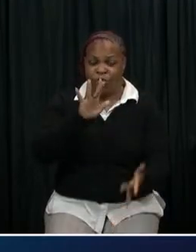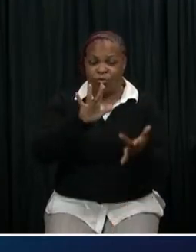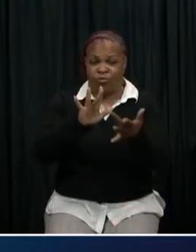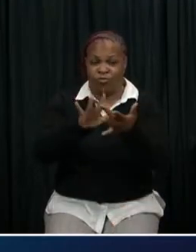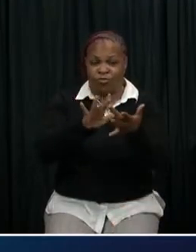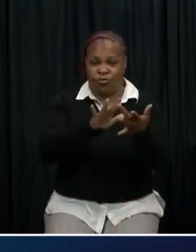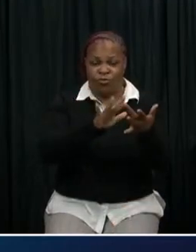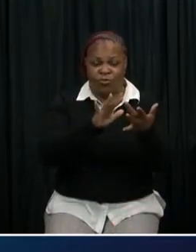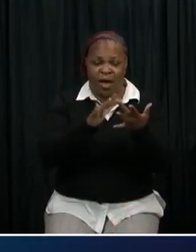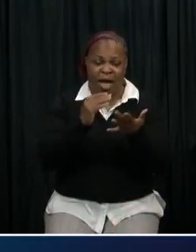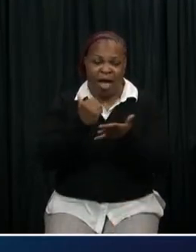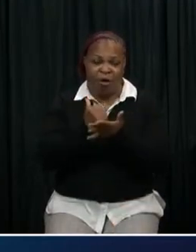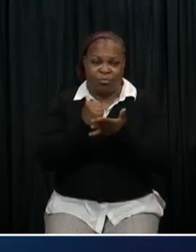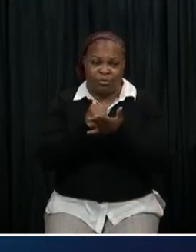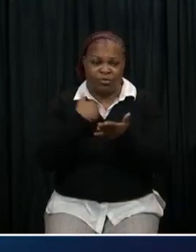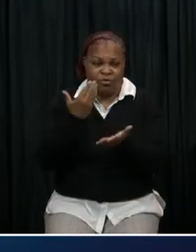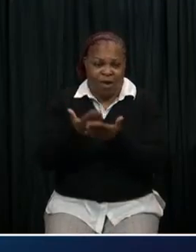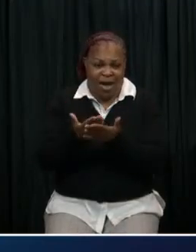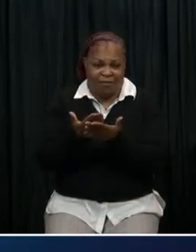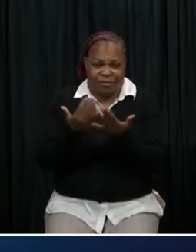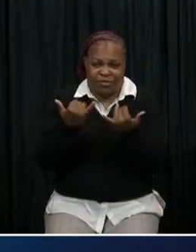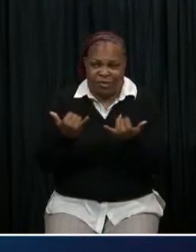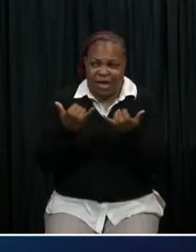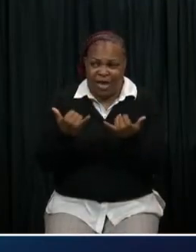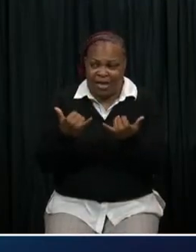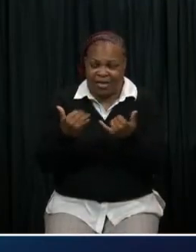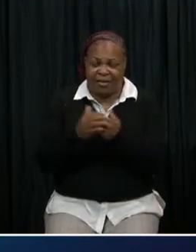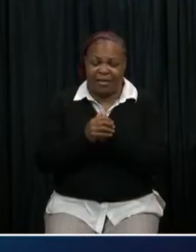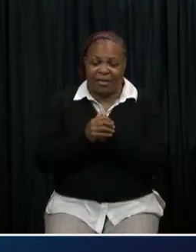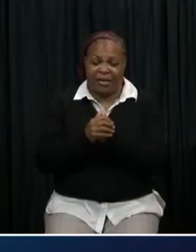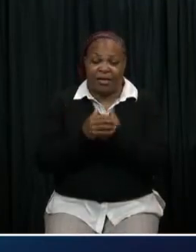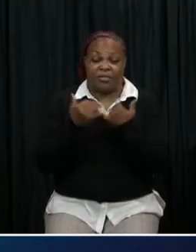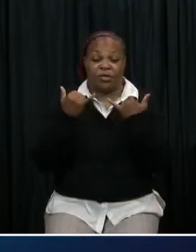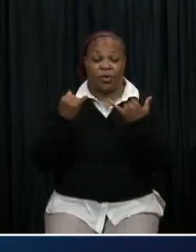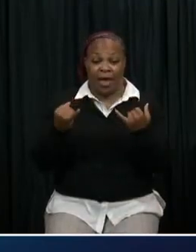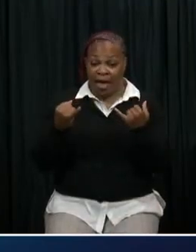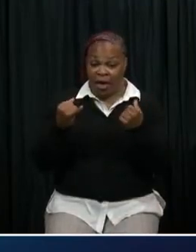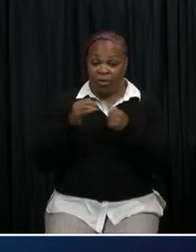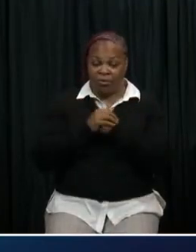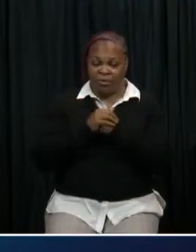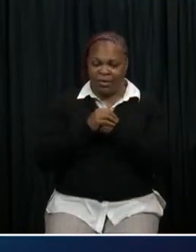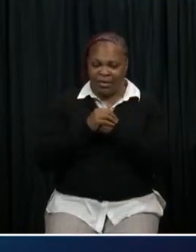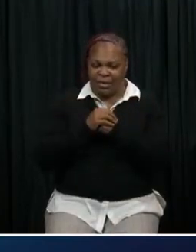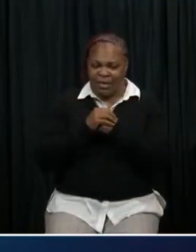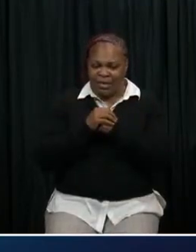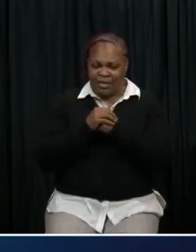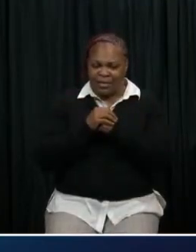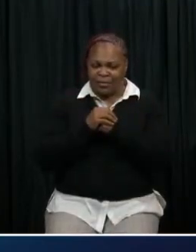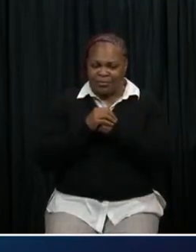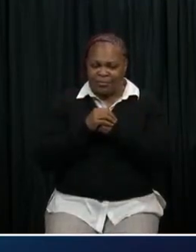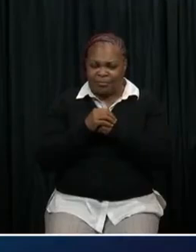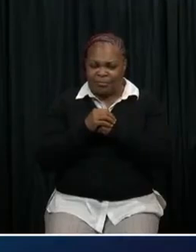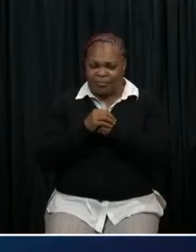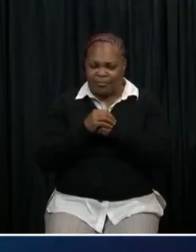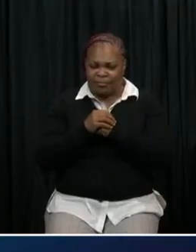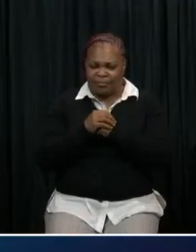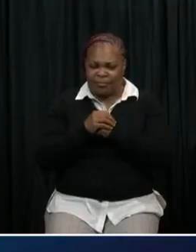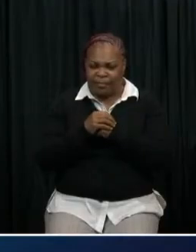are today. Now, just a little observation on the